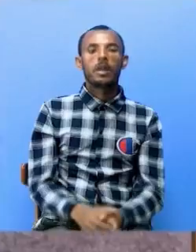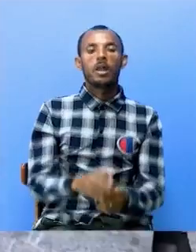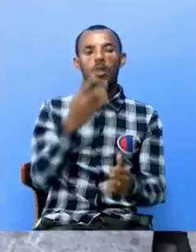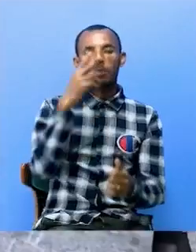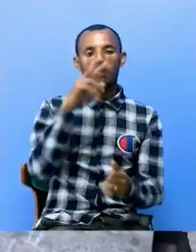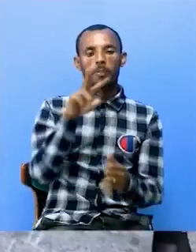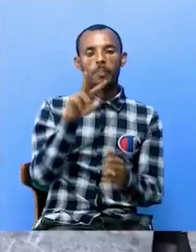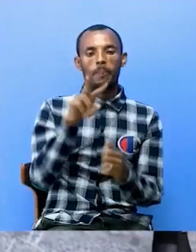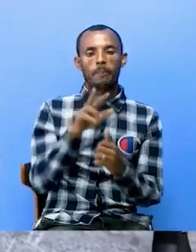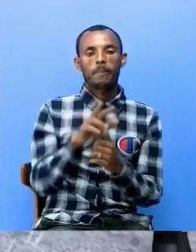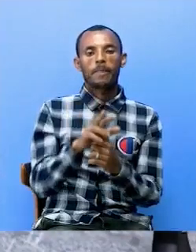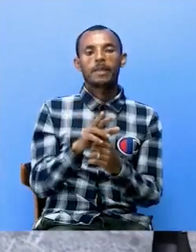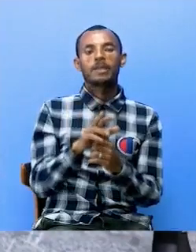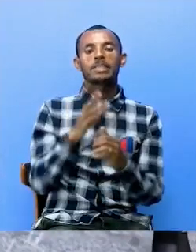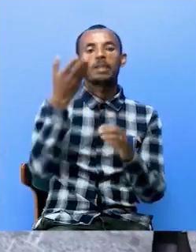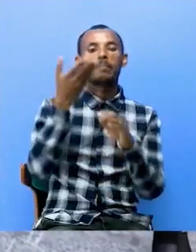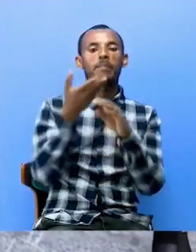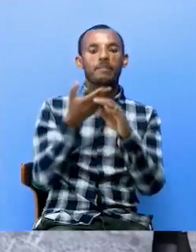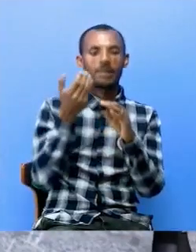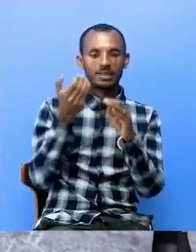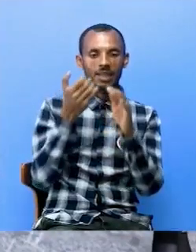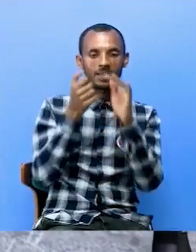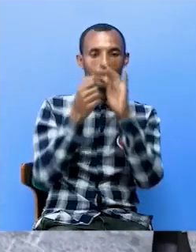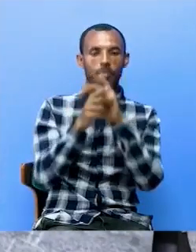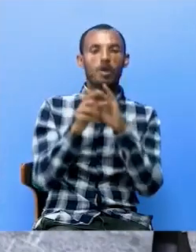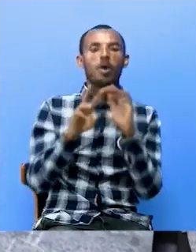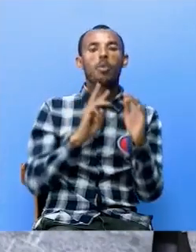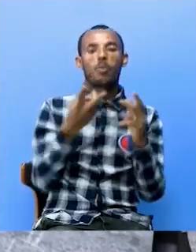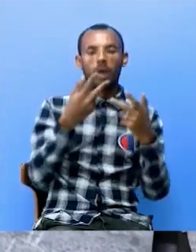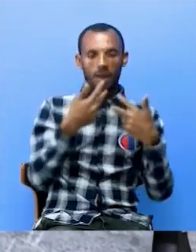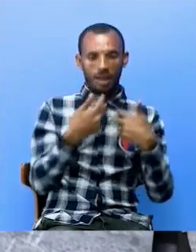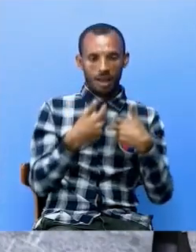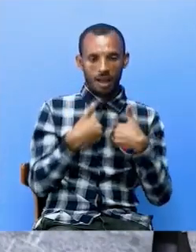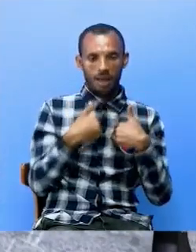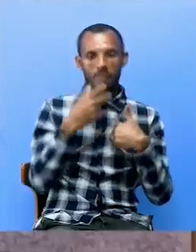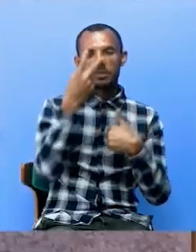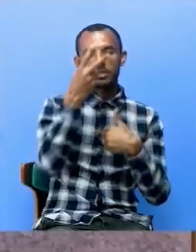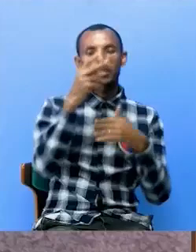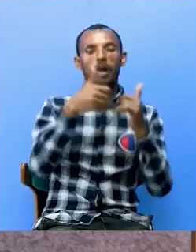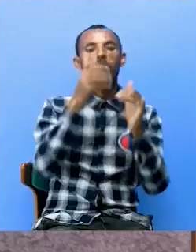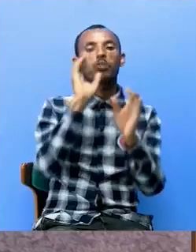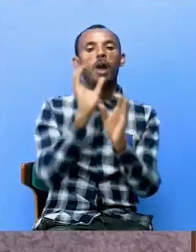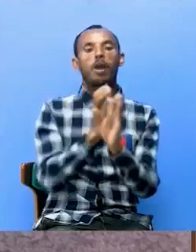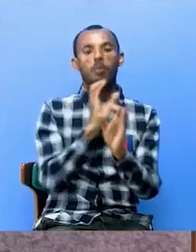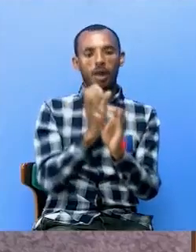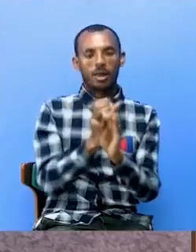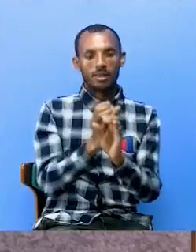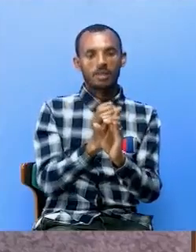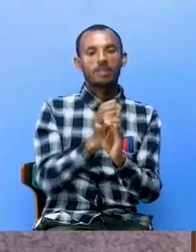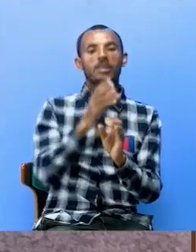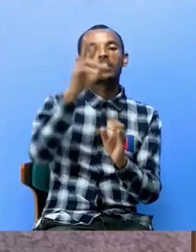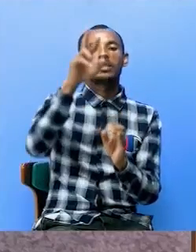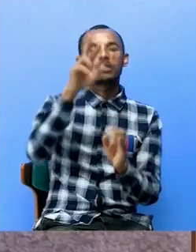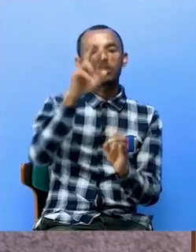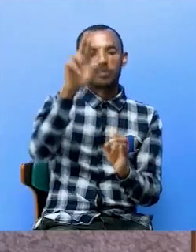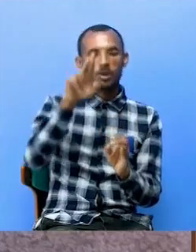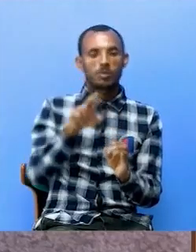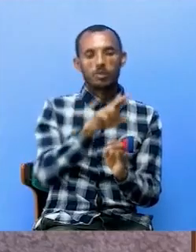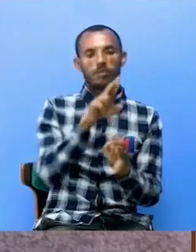Look, in the previous example, we have seen how to calculate the square root of a